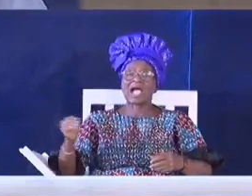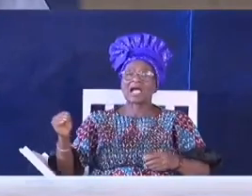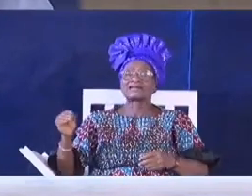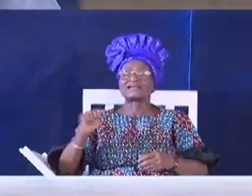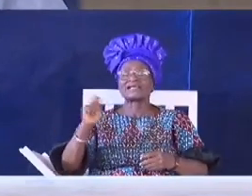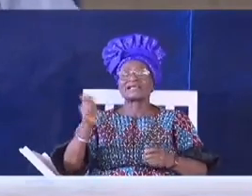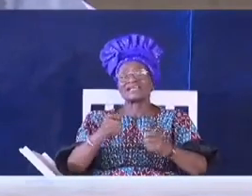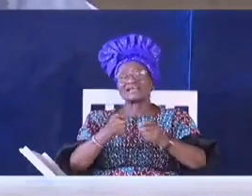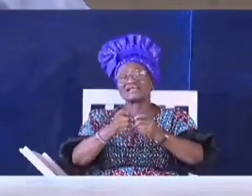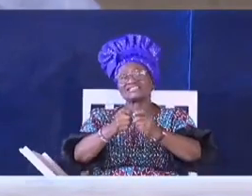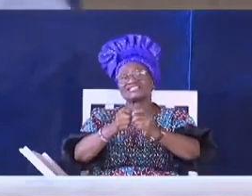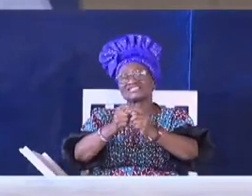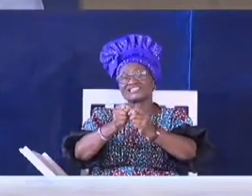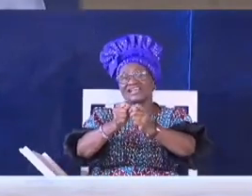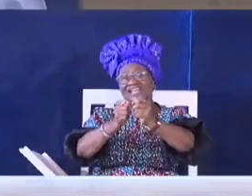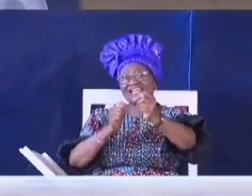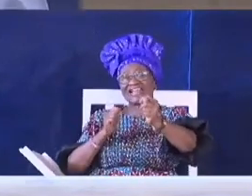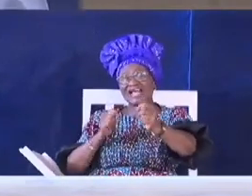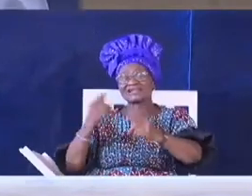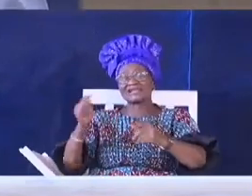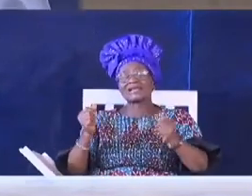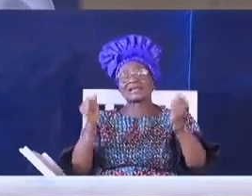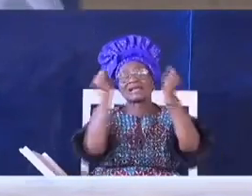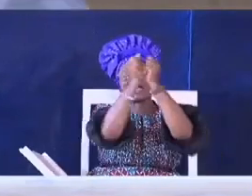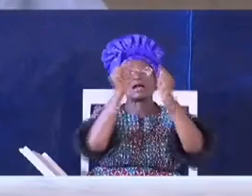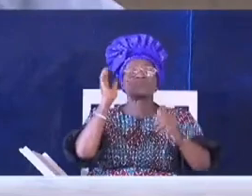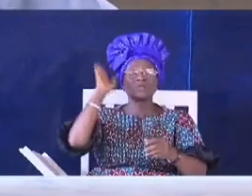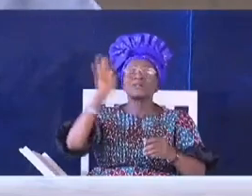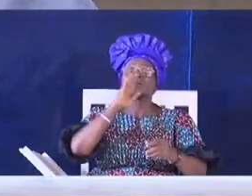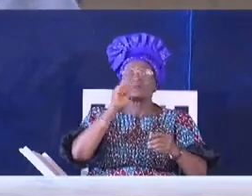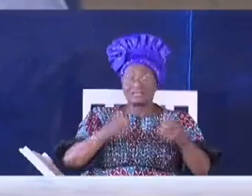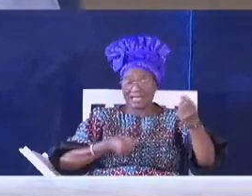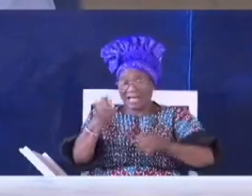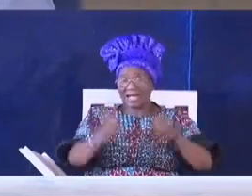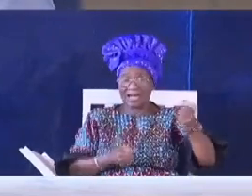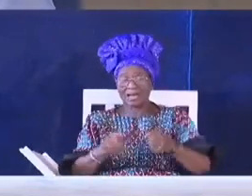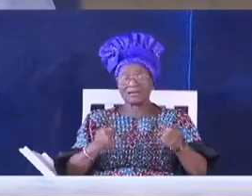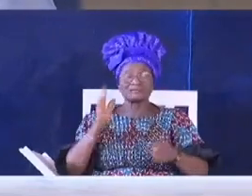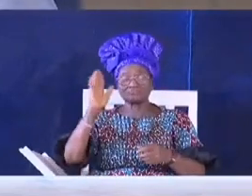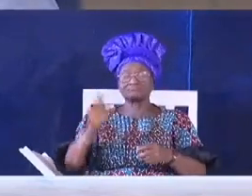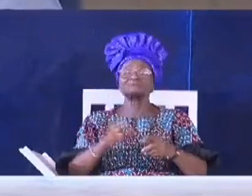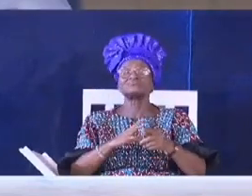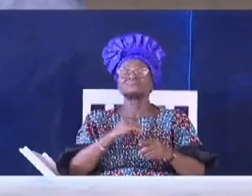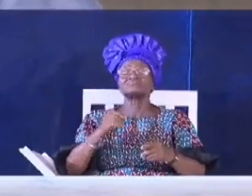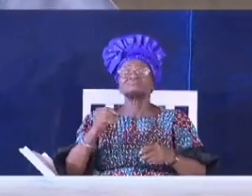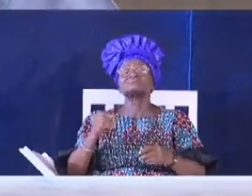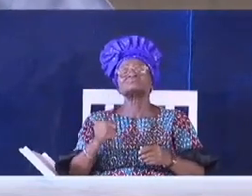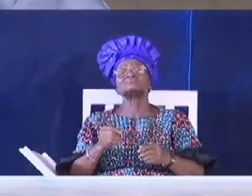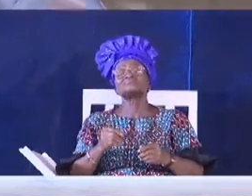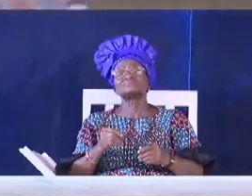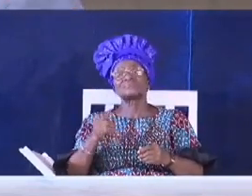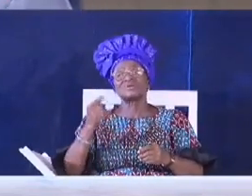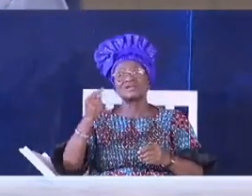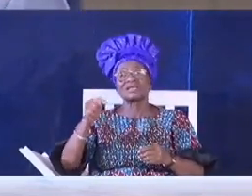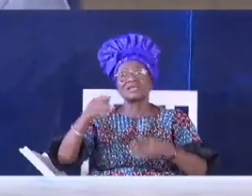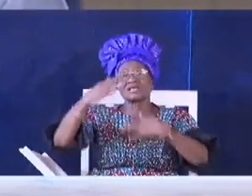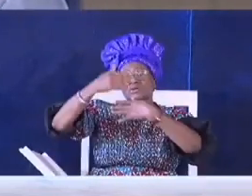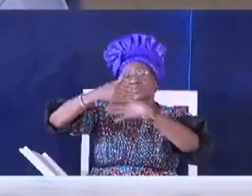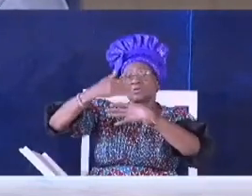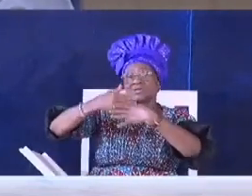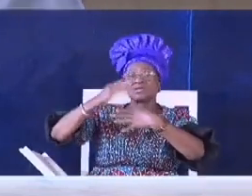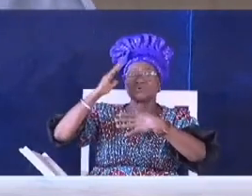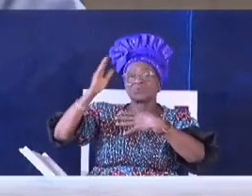the car will be taken to pieces. The windshield will shatter. The window